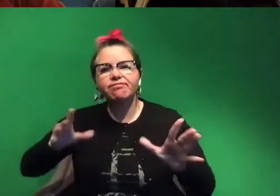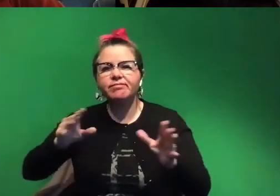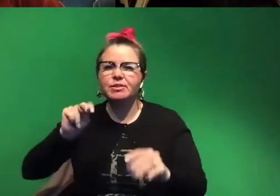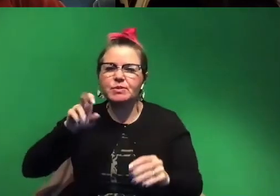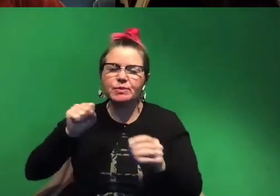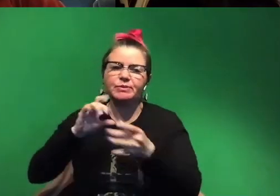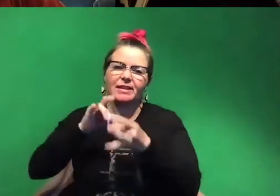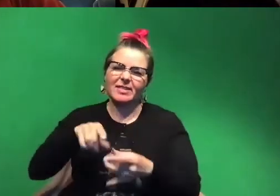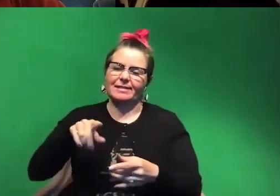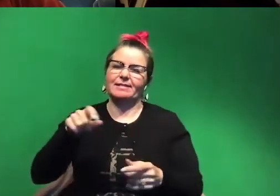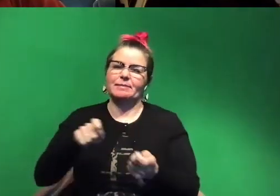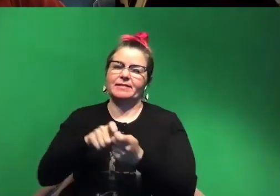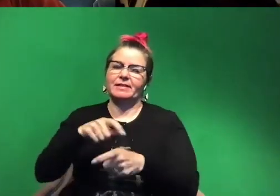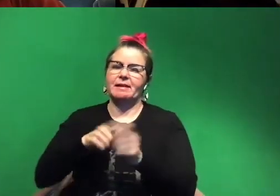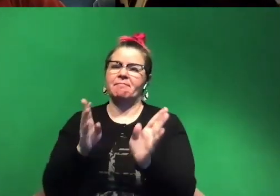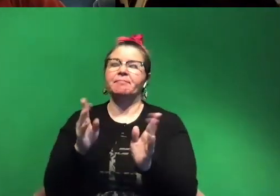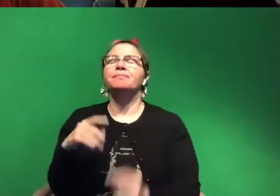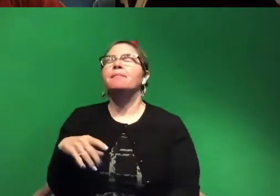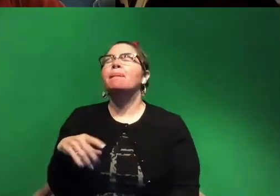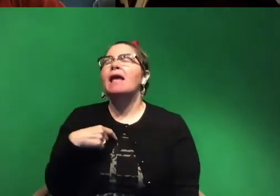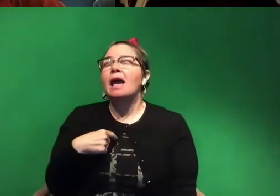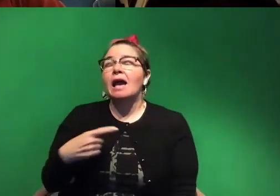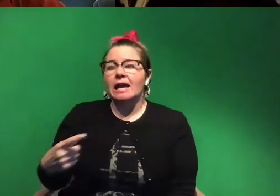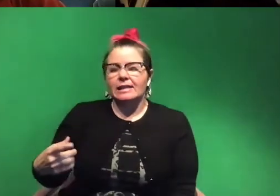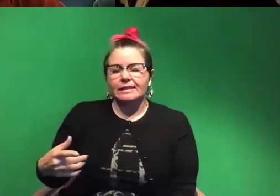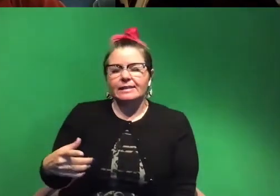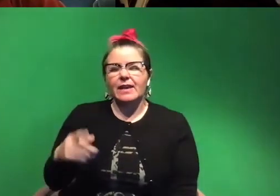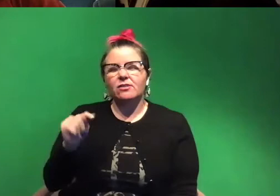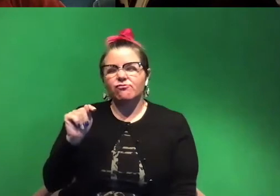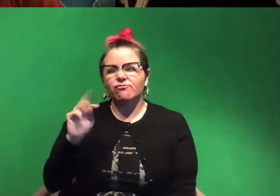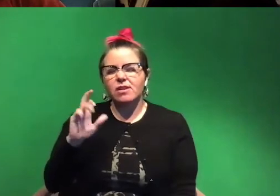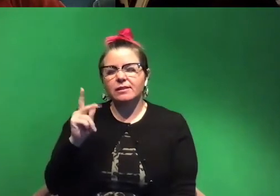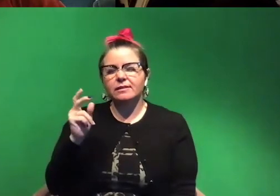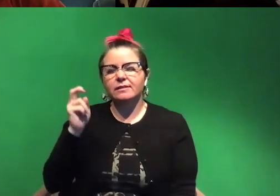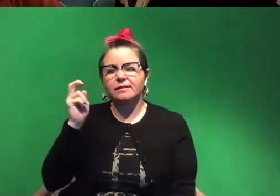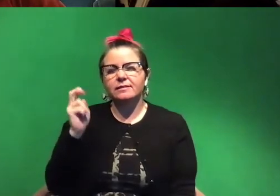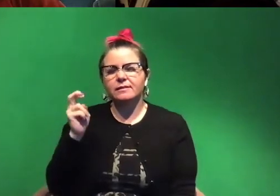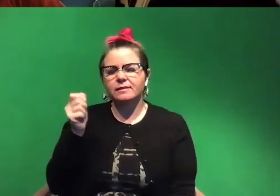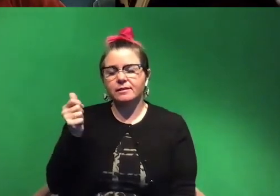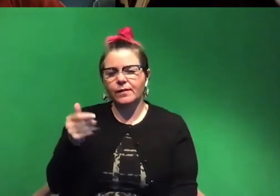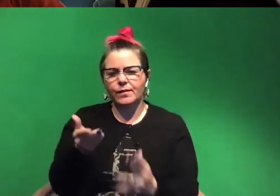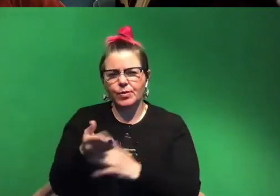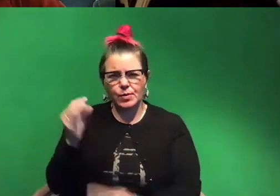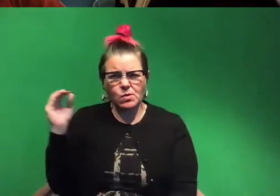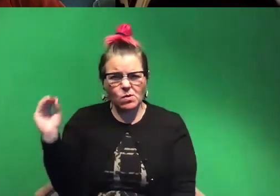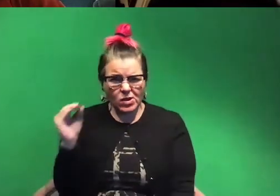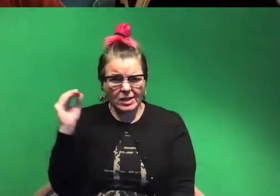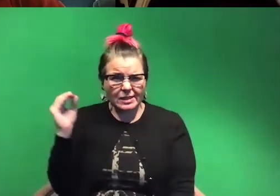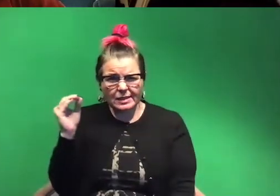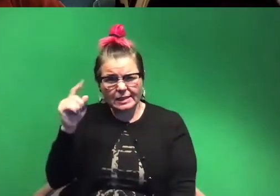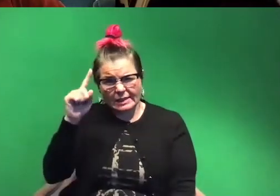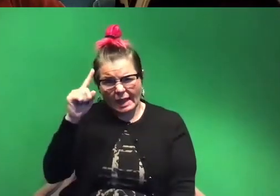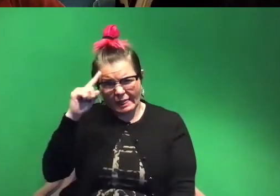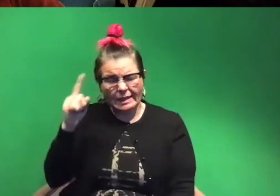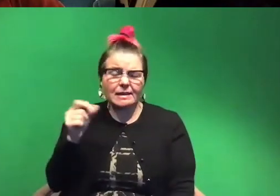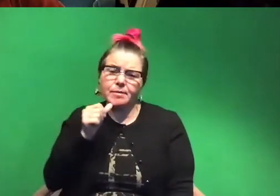year. I believe that truck was going through Oregon, I want to say. I'm not exactly